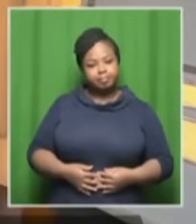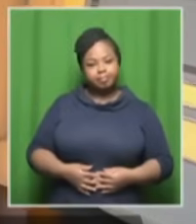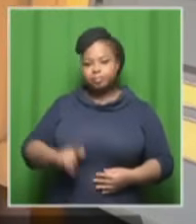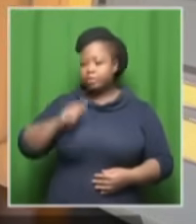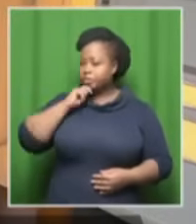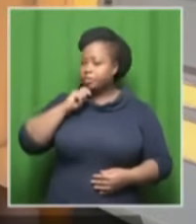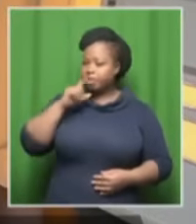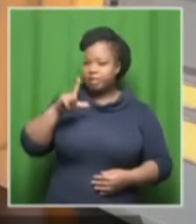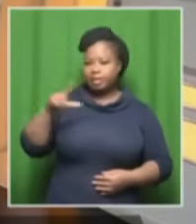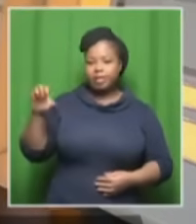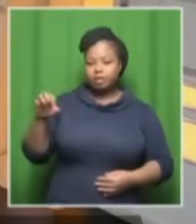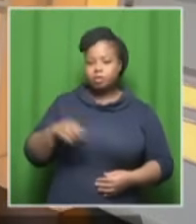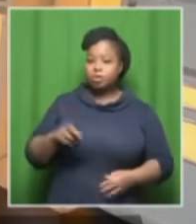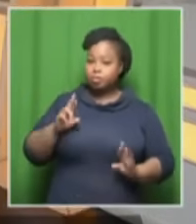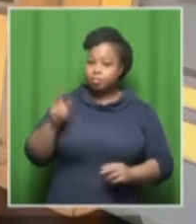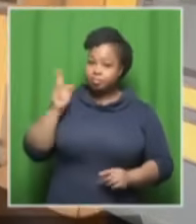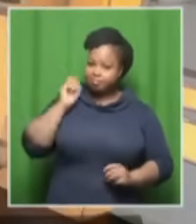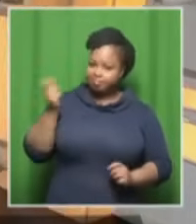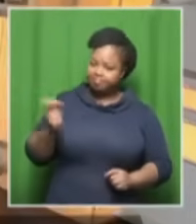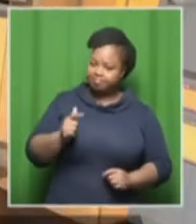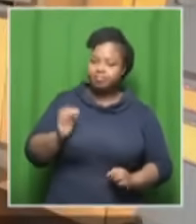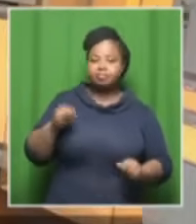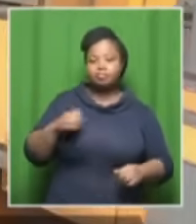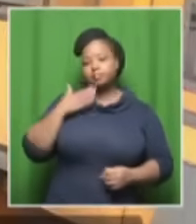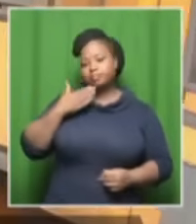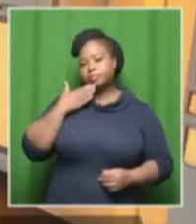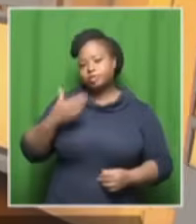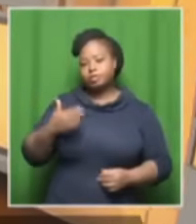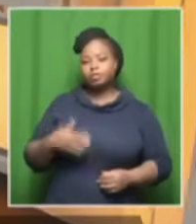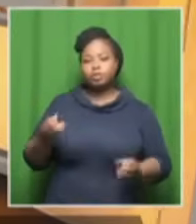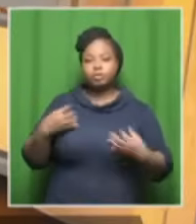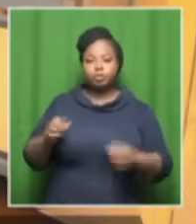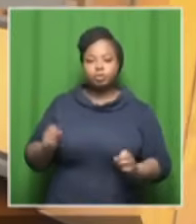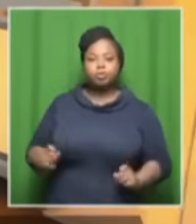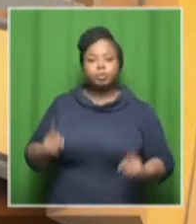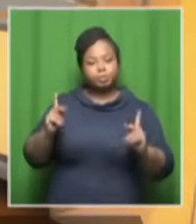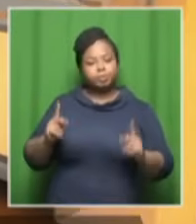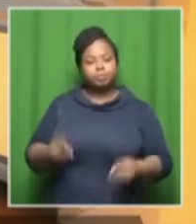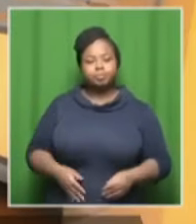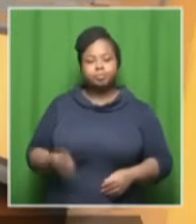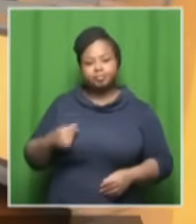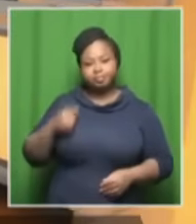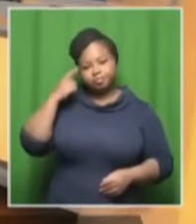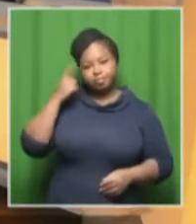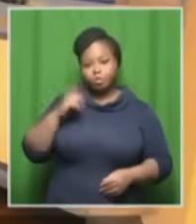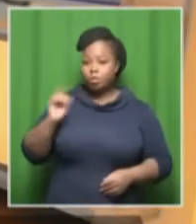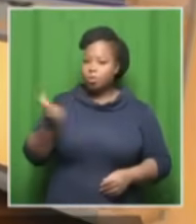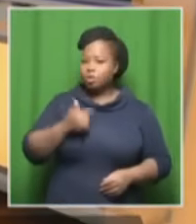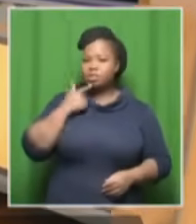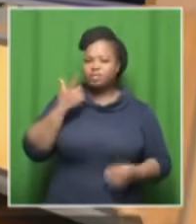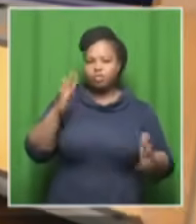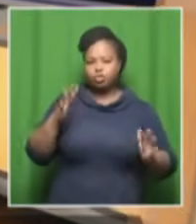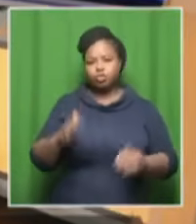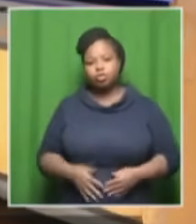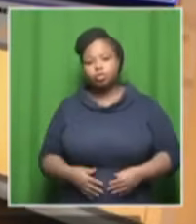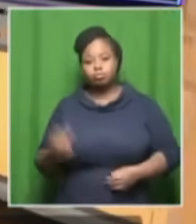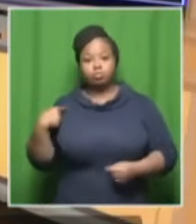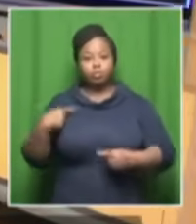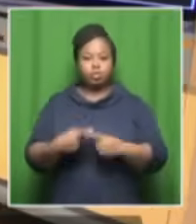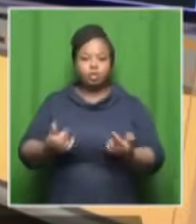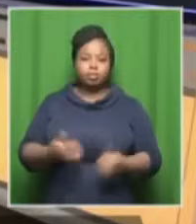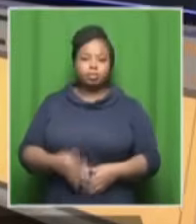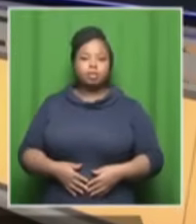Good morning, Leanne. I hope I'm audible. Perfect. Thank you for the opportunity. And I think, again, as everyone has said on the panel so far,